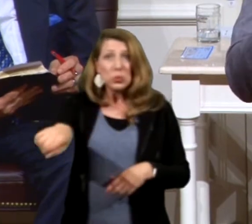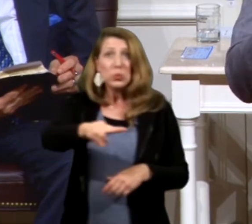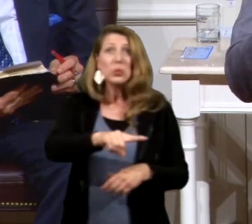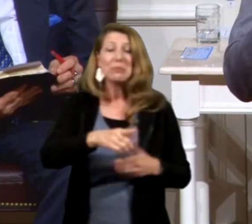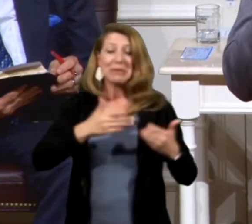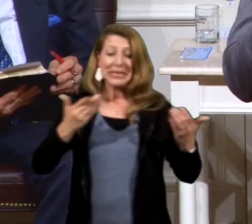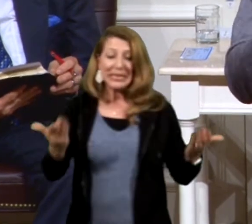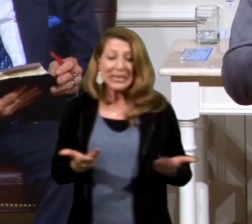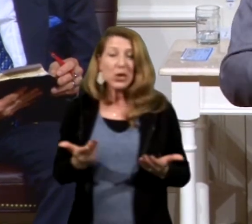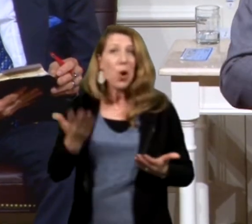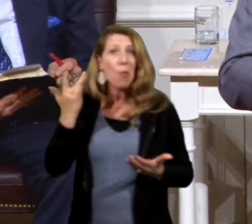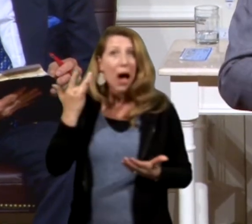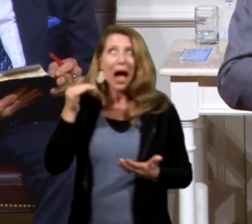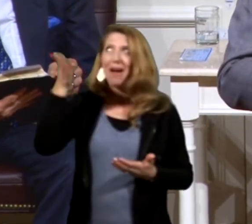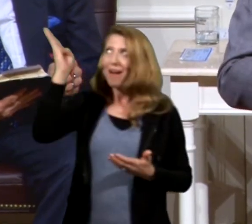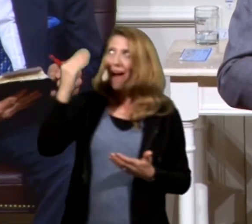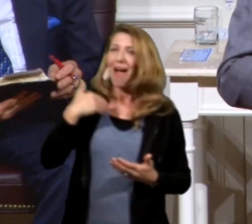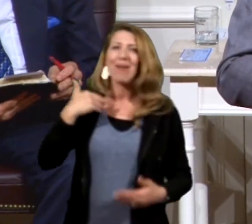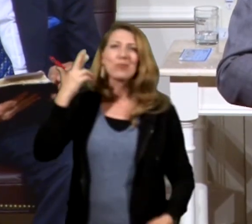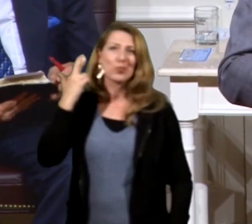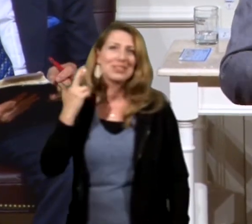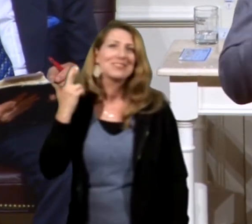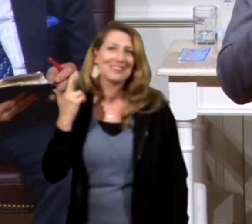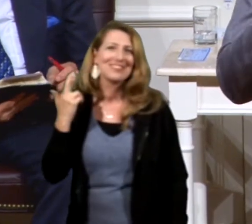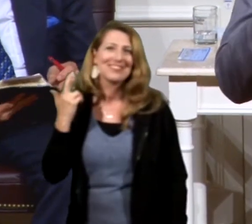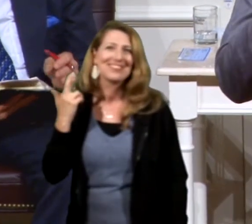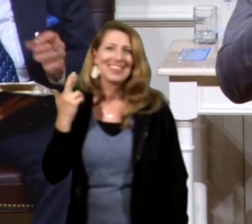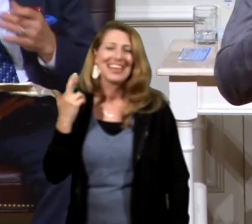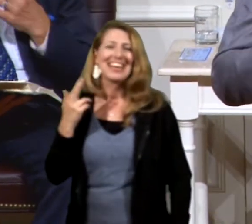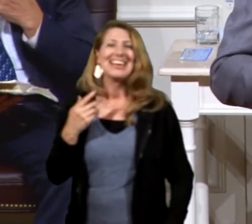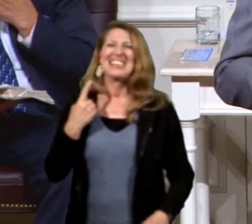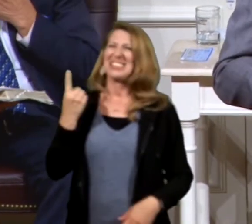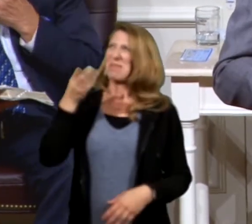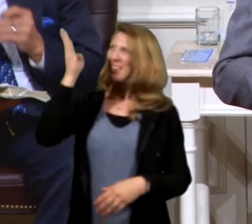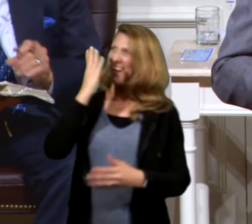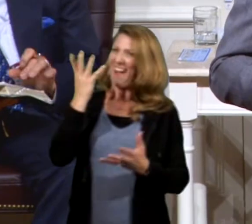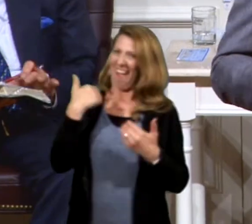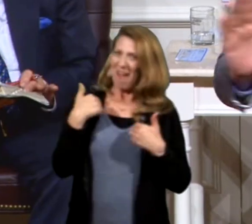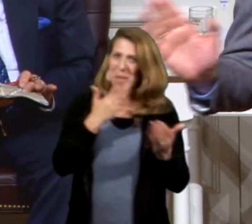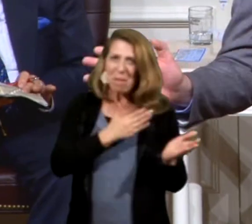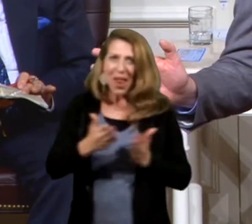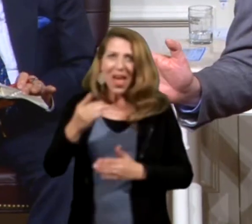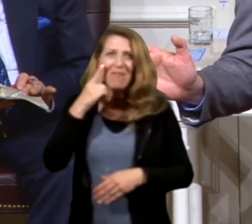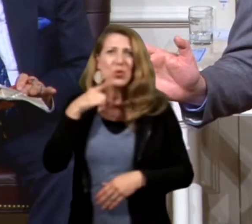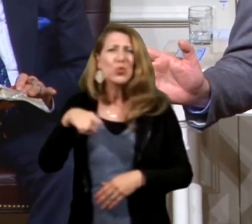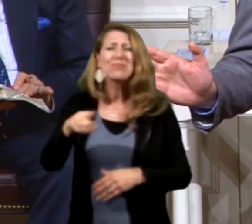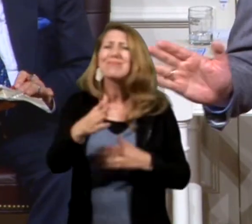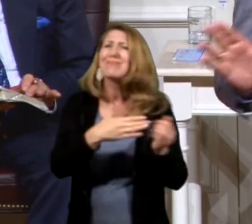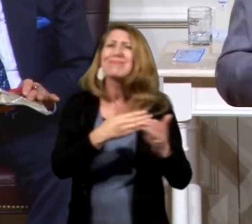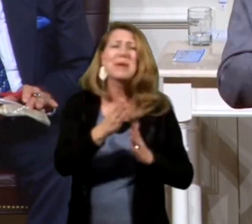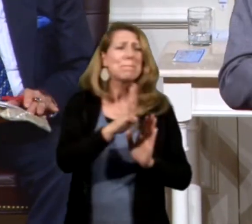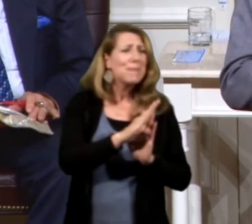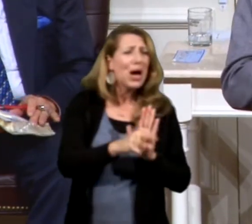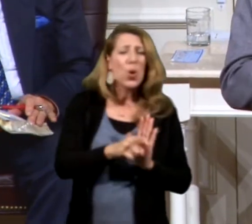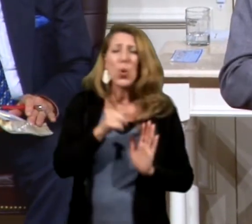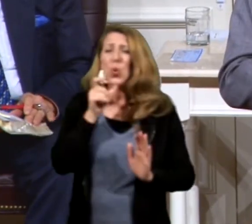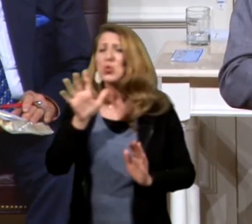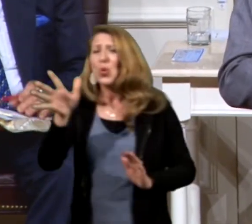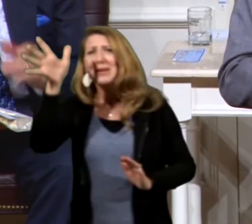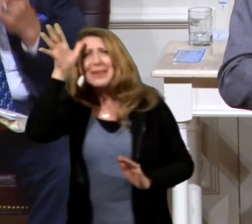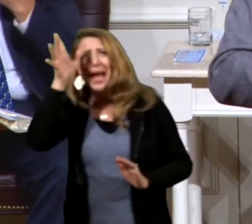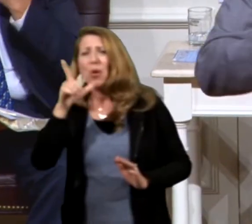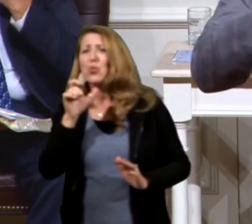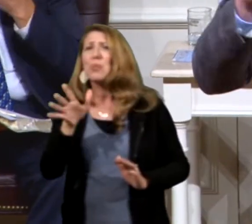this world for a reason. And there's something God wants you to do. It doesn't matter your background, who your daddy is, who your mama